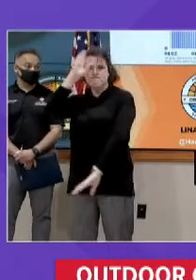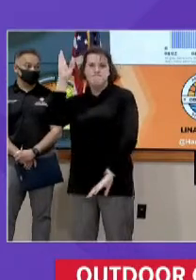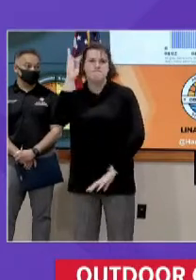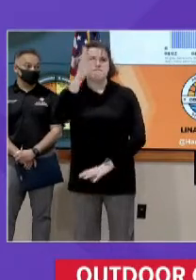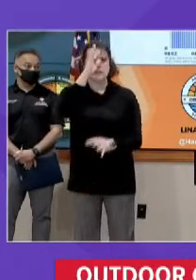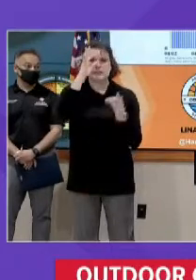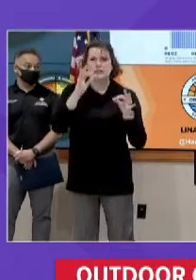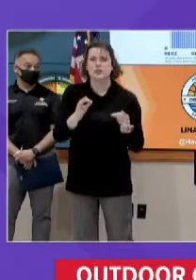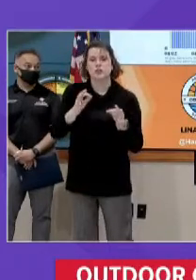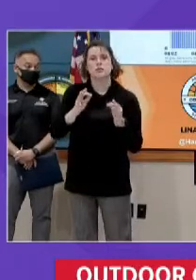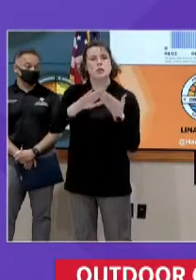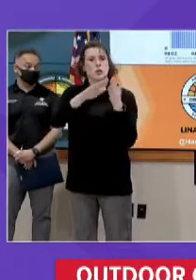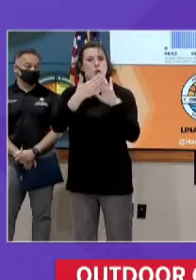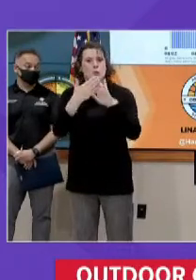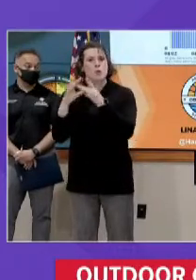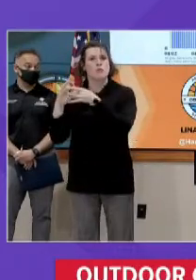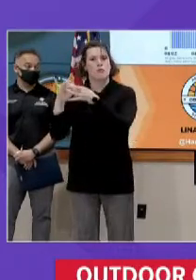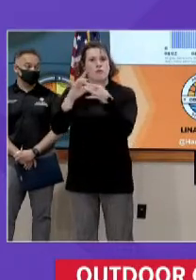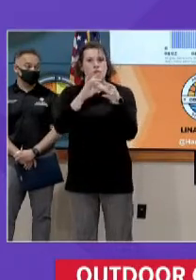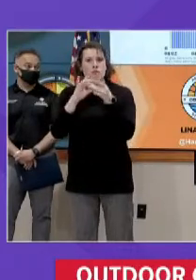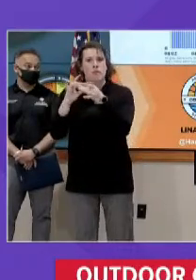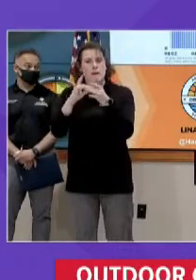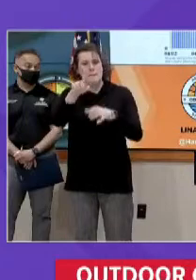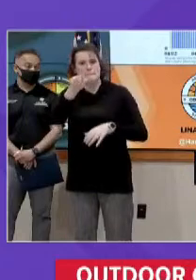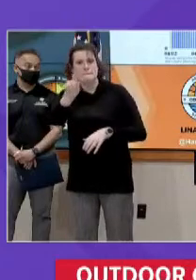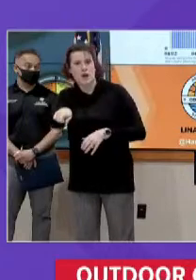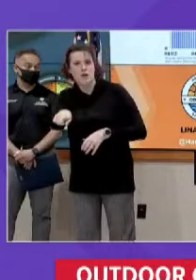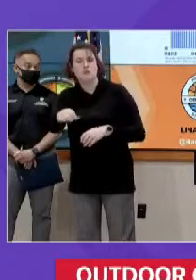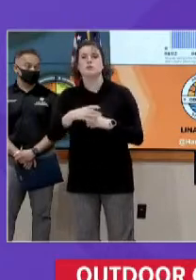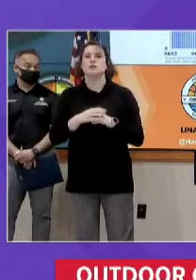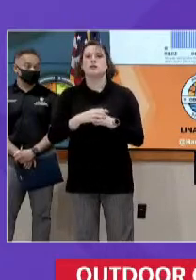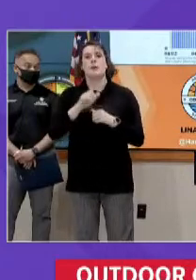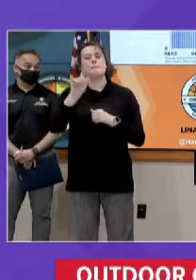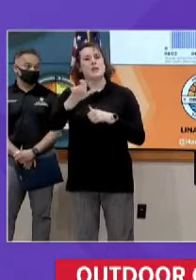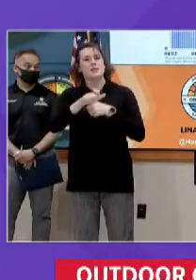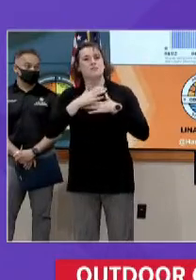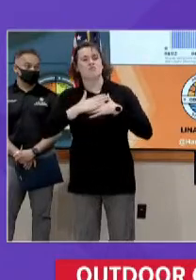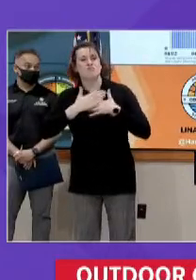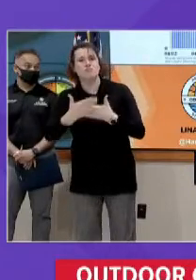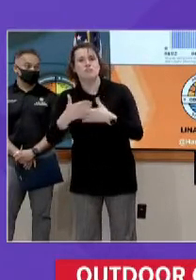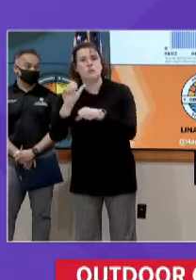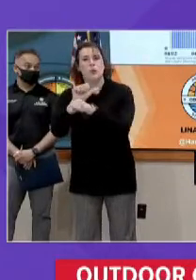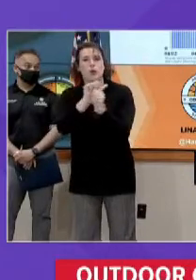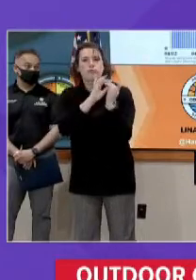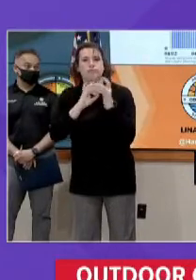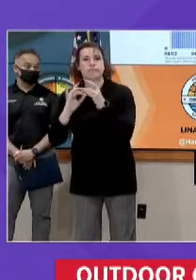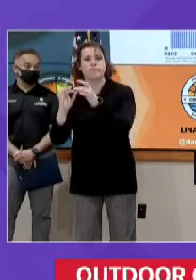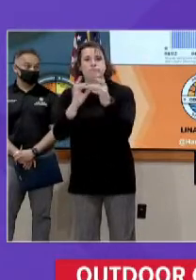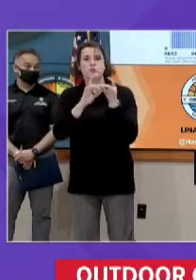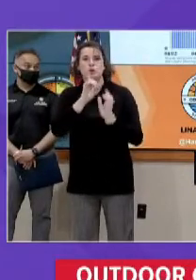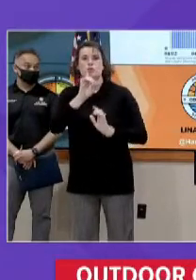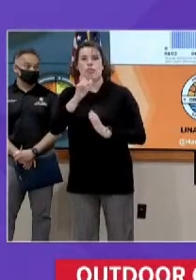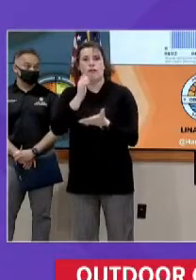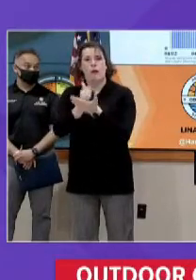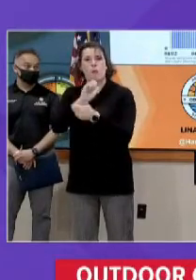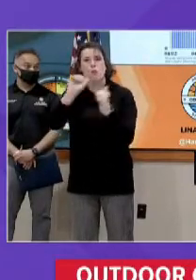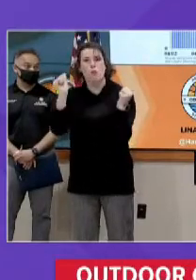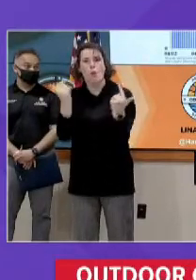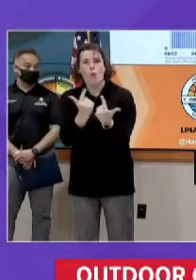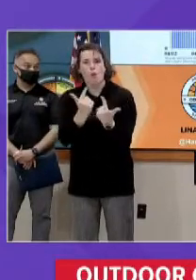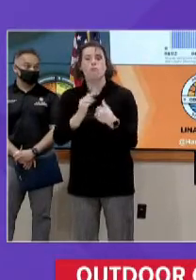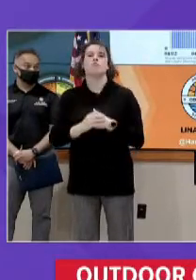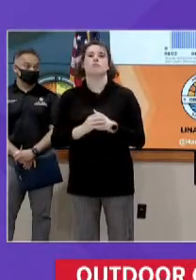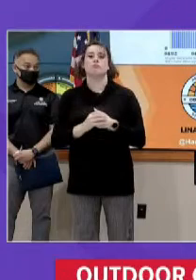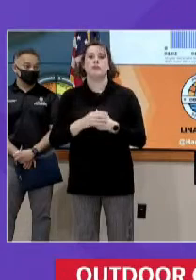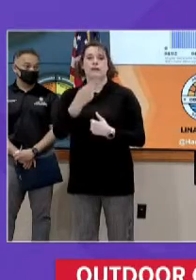for a sustainable, continual period of time and a willingness to work together in the interest of all of us. Harris